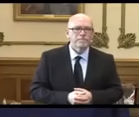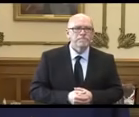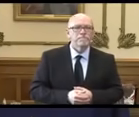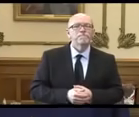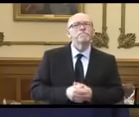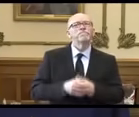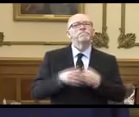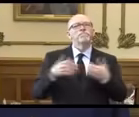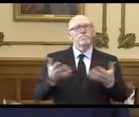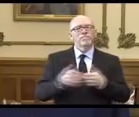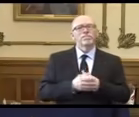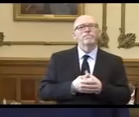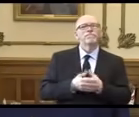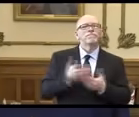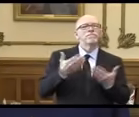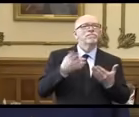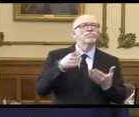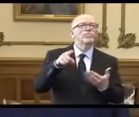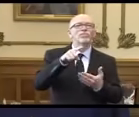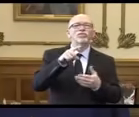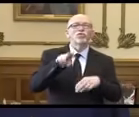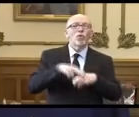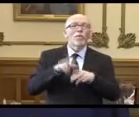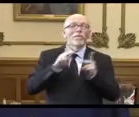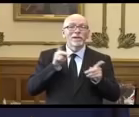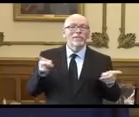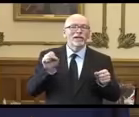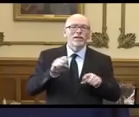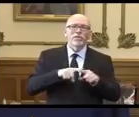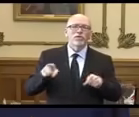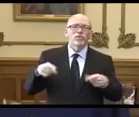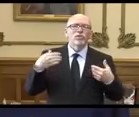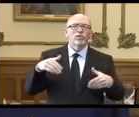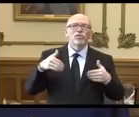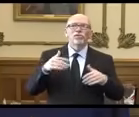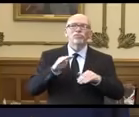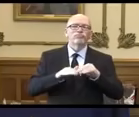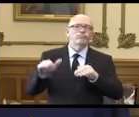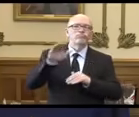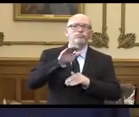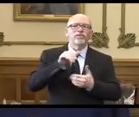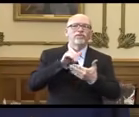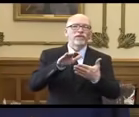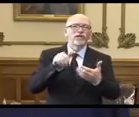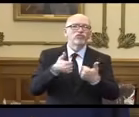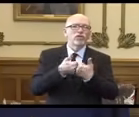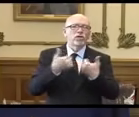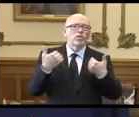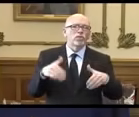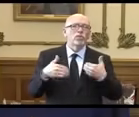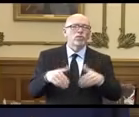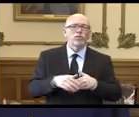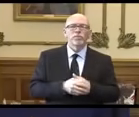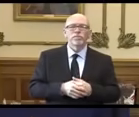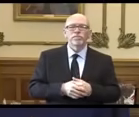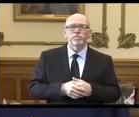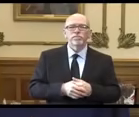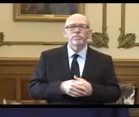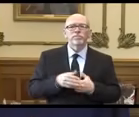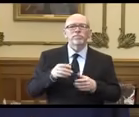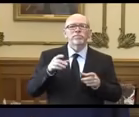Well, you may be normal people, but you are taking on abnormal challenges, and maybe